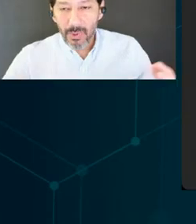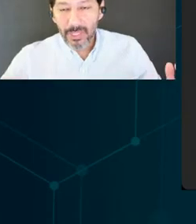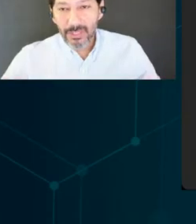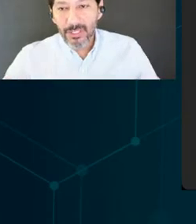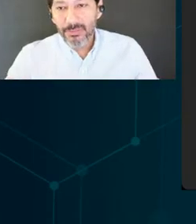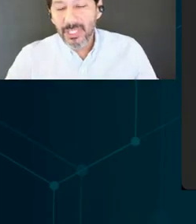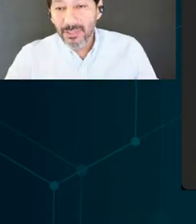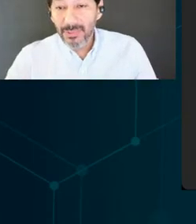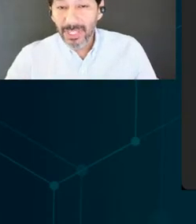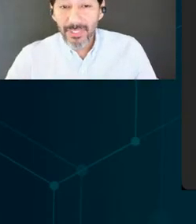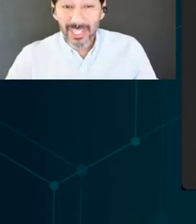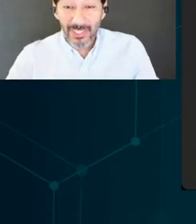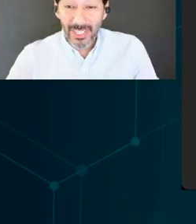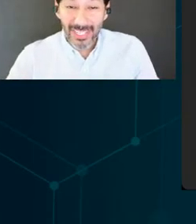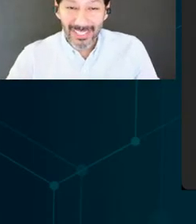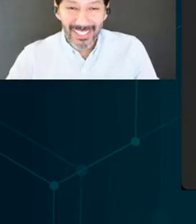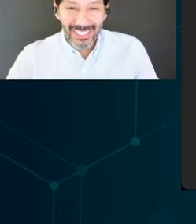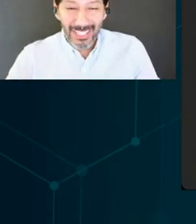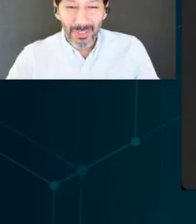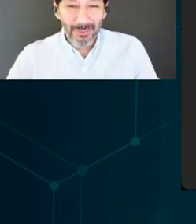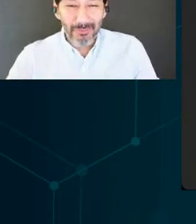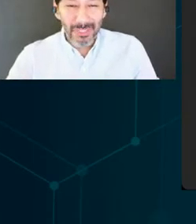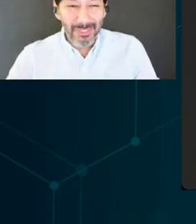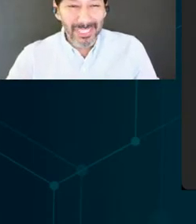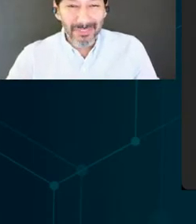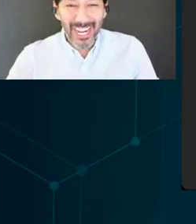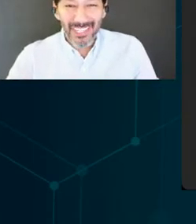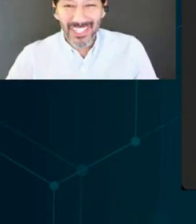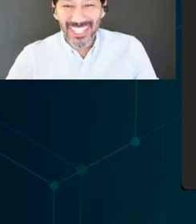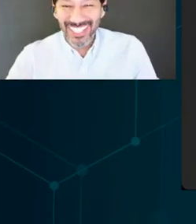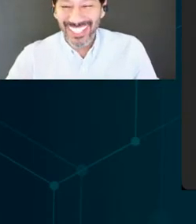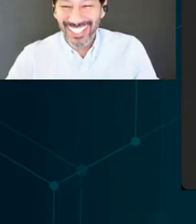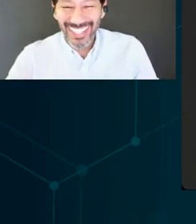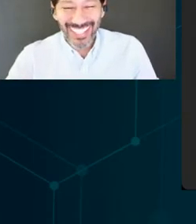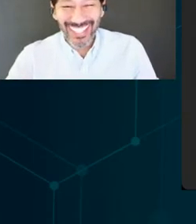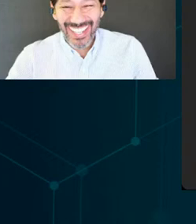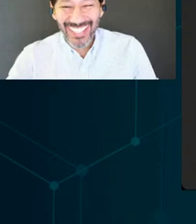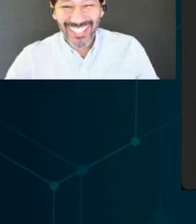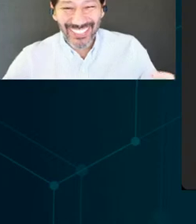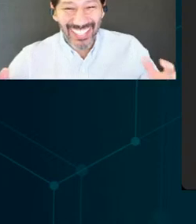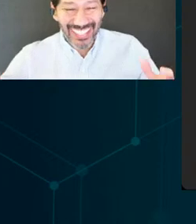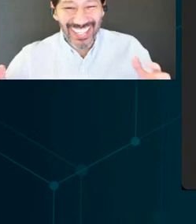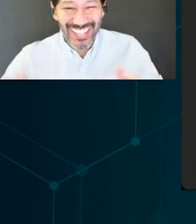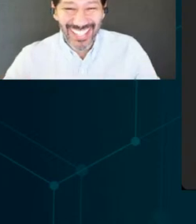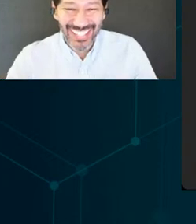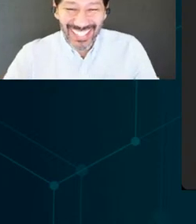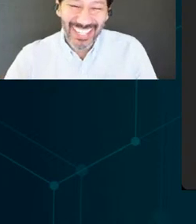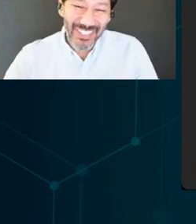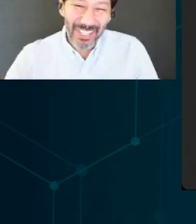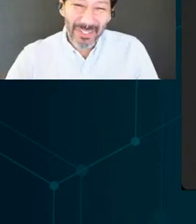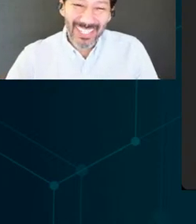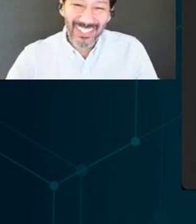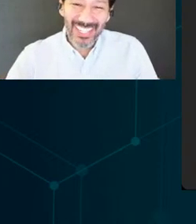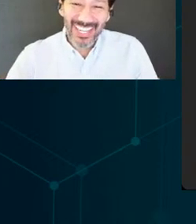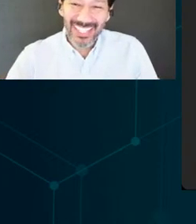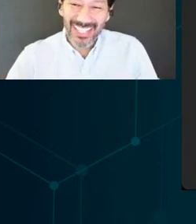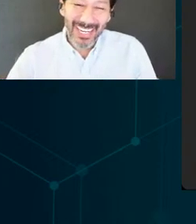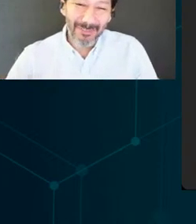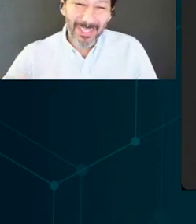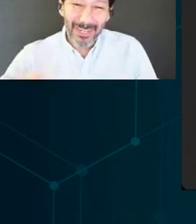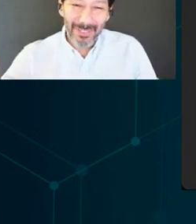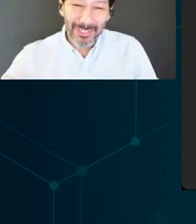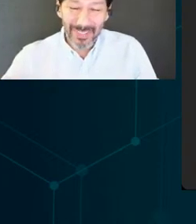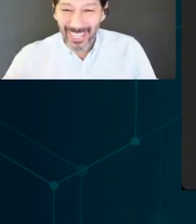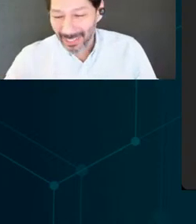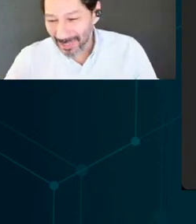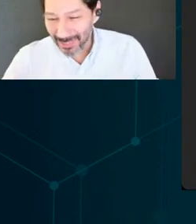and broad terms. Then we'll give you an exercise. We firmly believe in action and letting you touch things. We'll give you an exercise, and